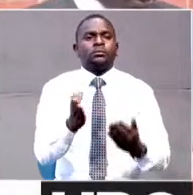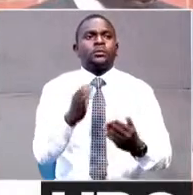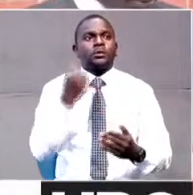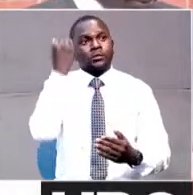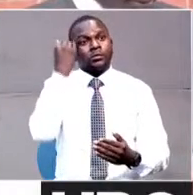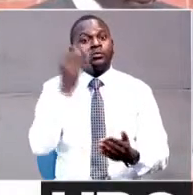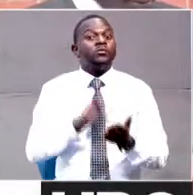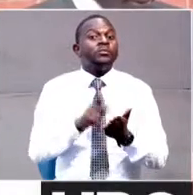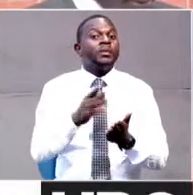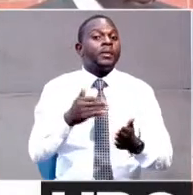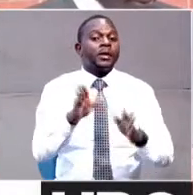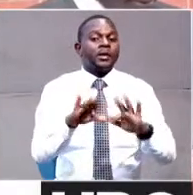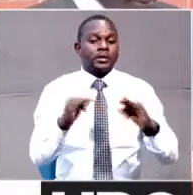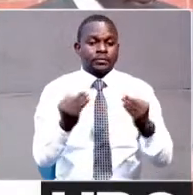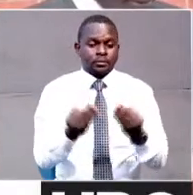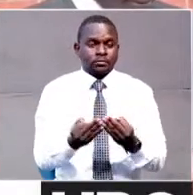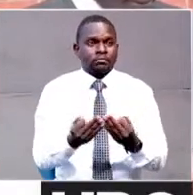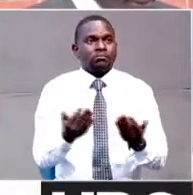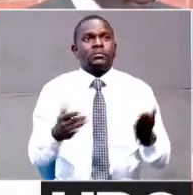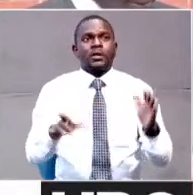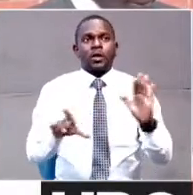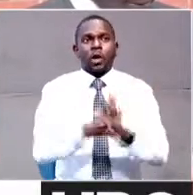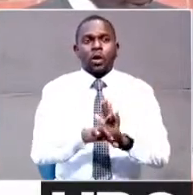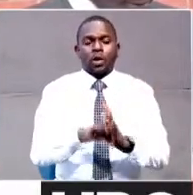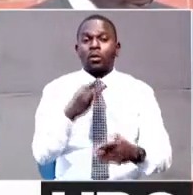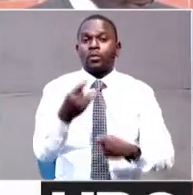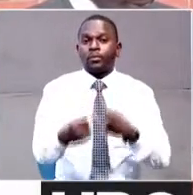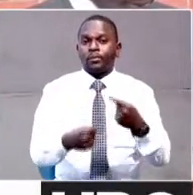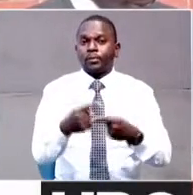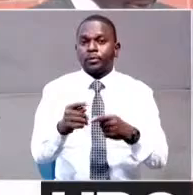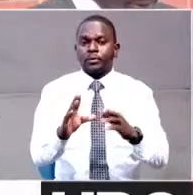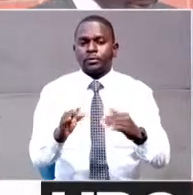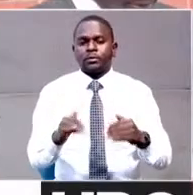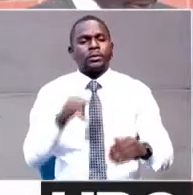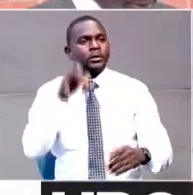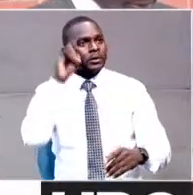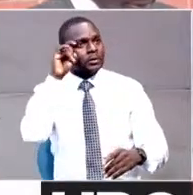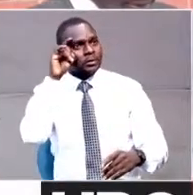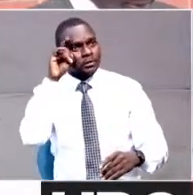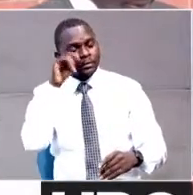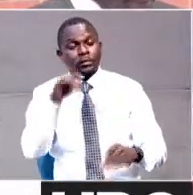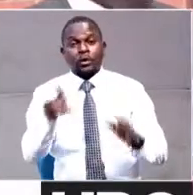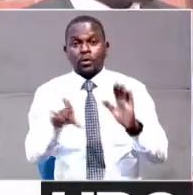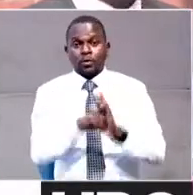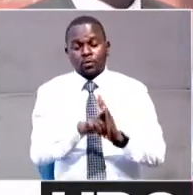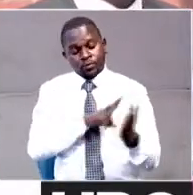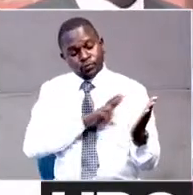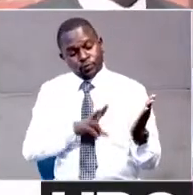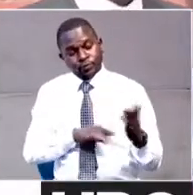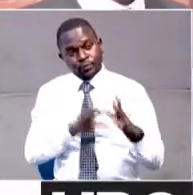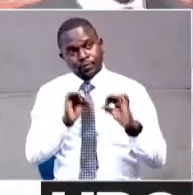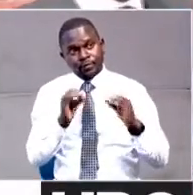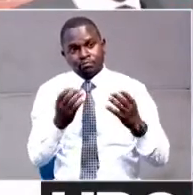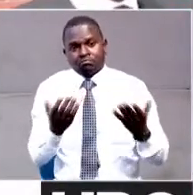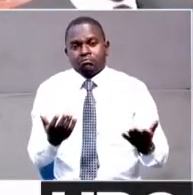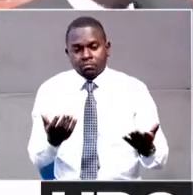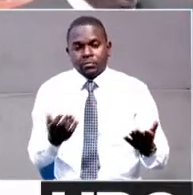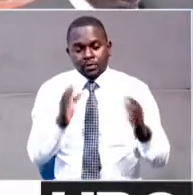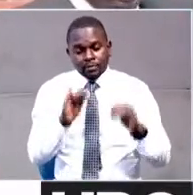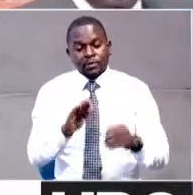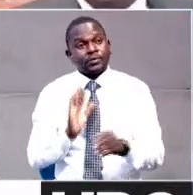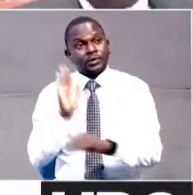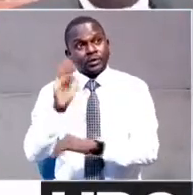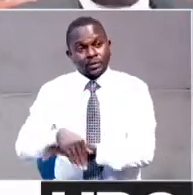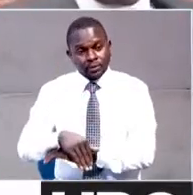my family? So this was a lawless proceeding. The magistrate, I think, I don't know which laws she was reading, and I think they have to be